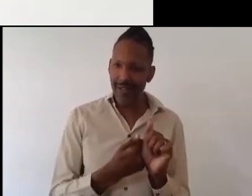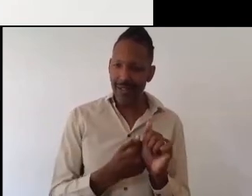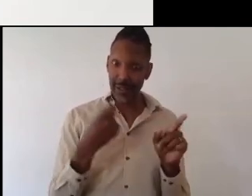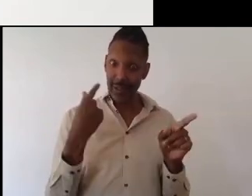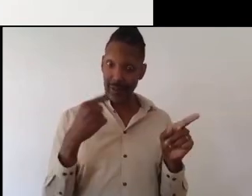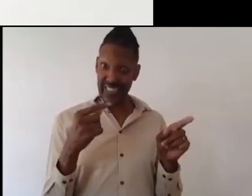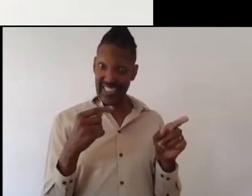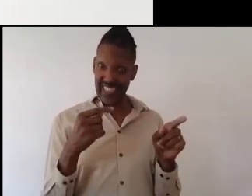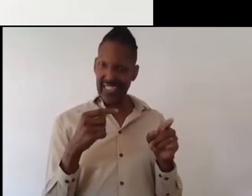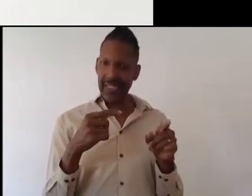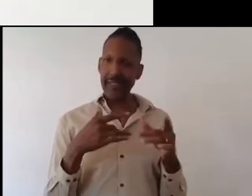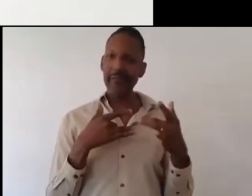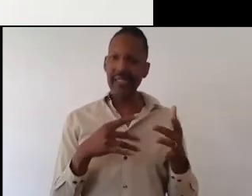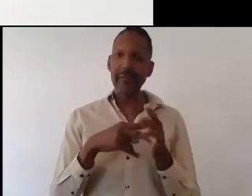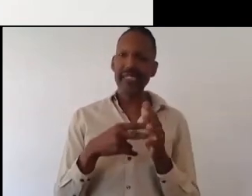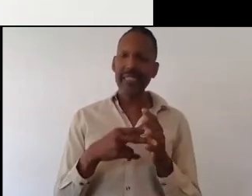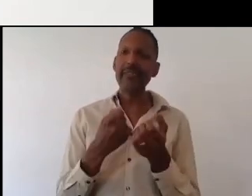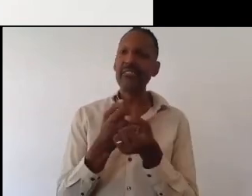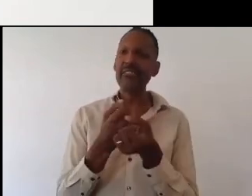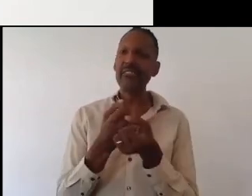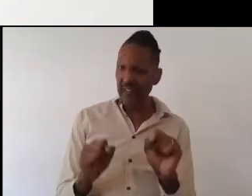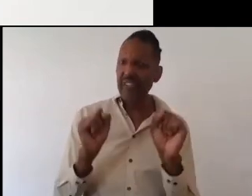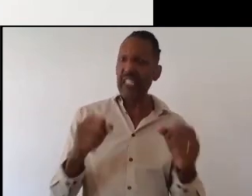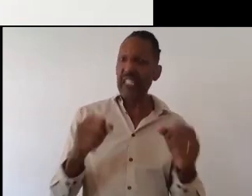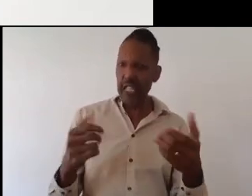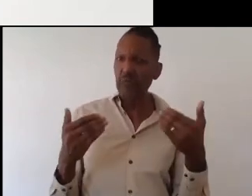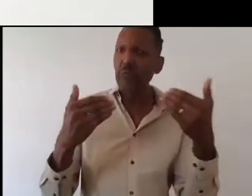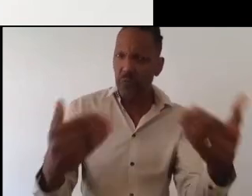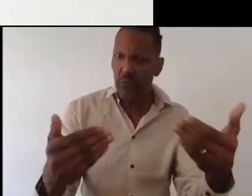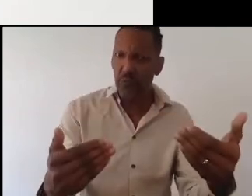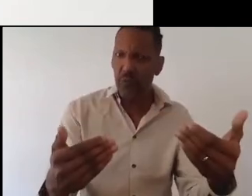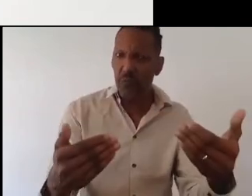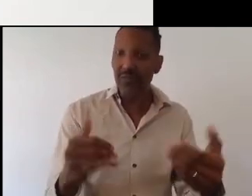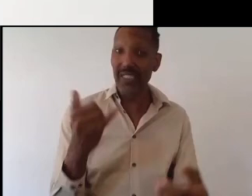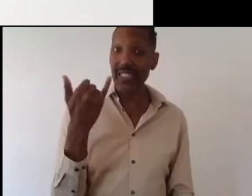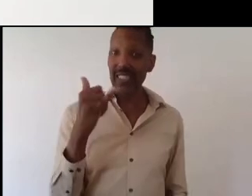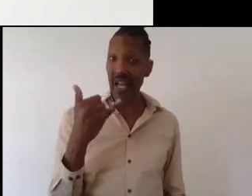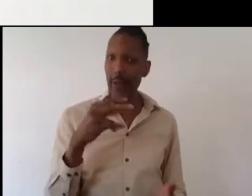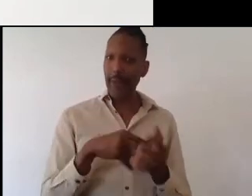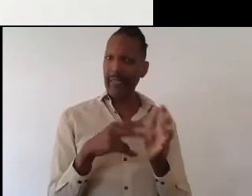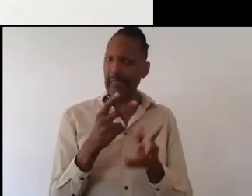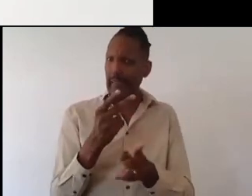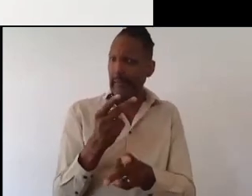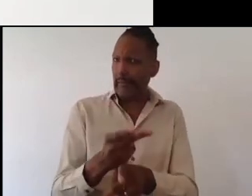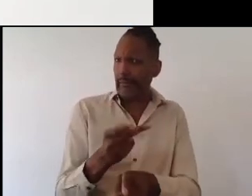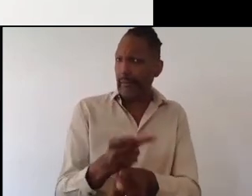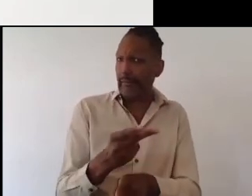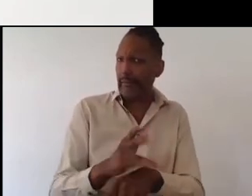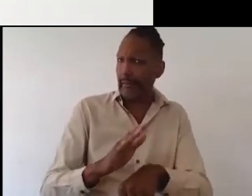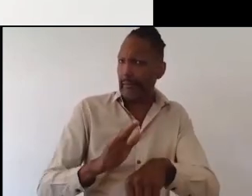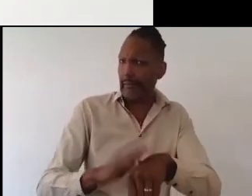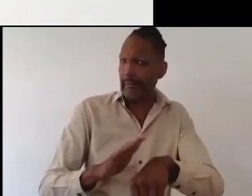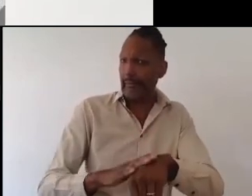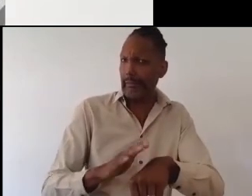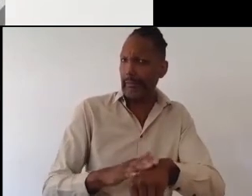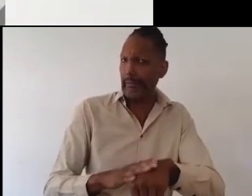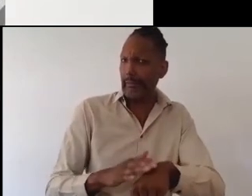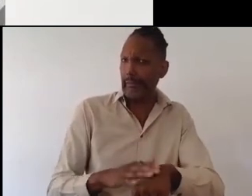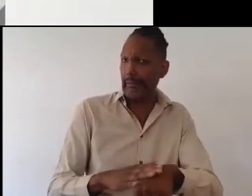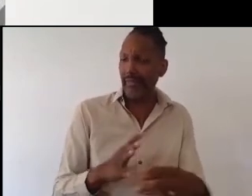usually green means it's safe to go somewhere on a sign. Yellow means caution, and red usually means